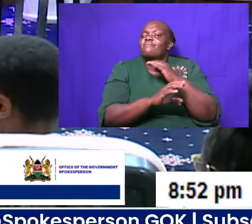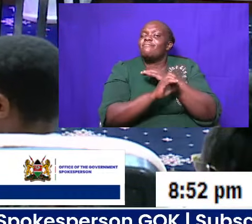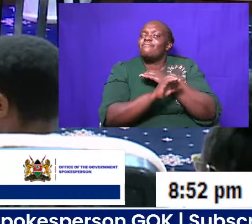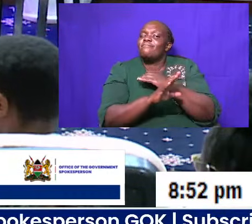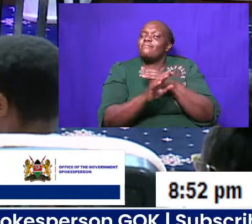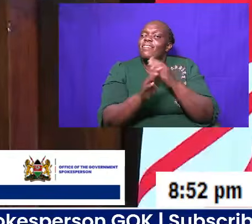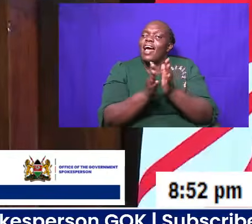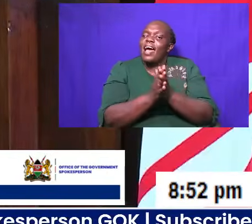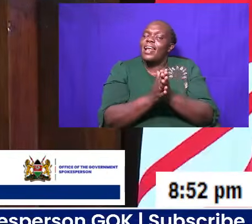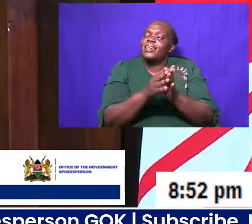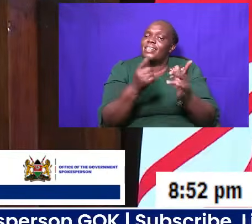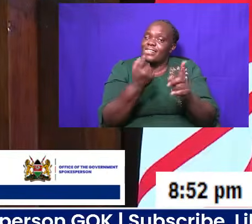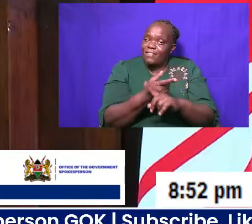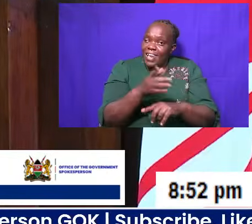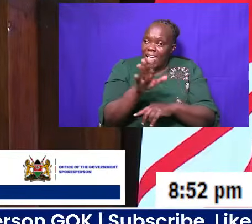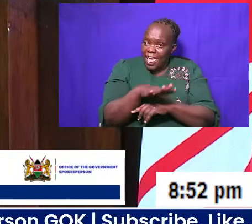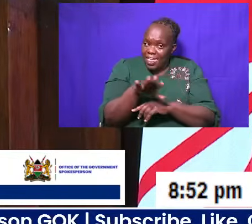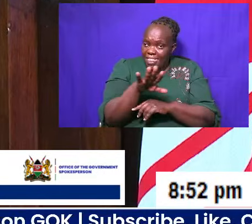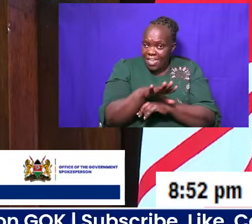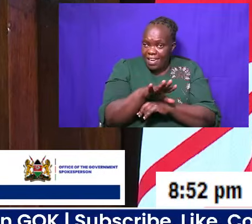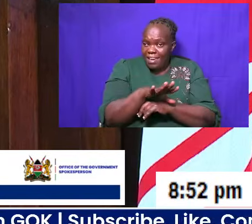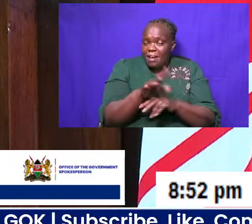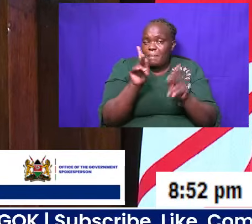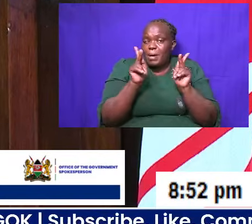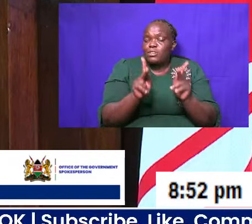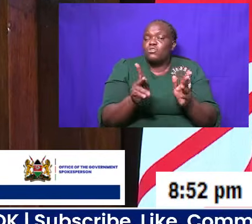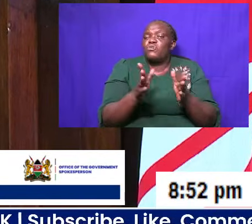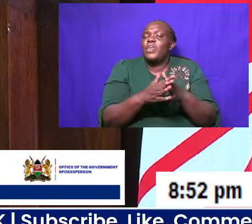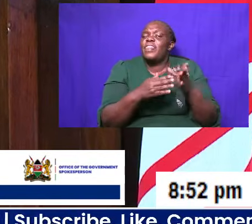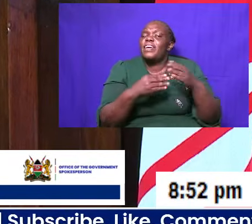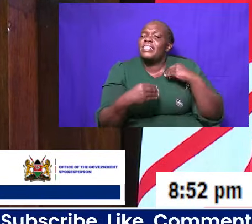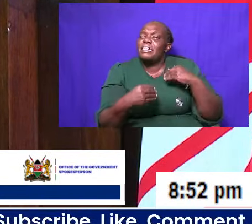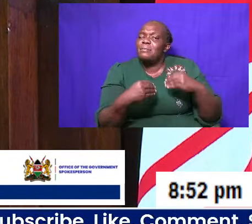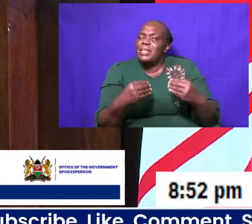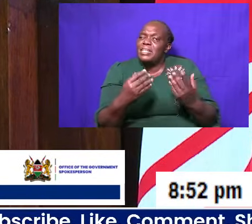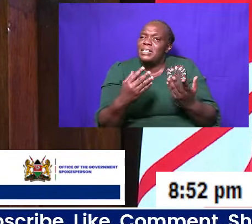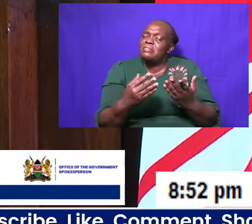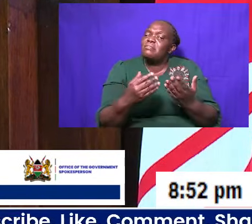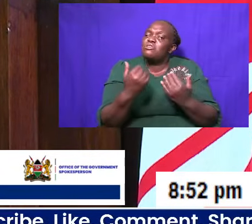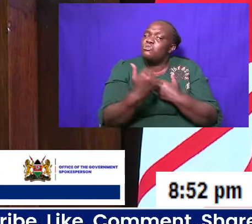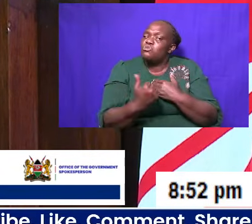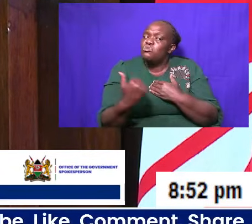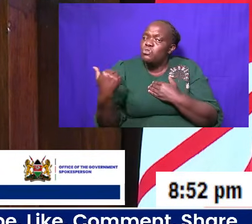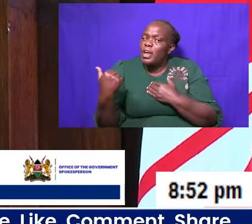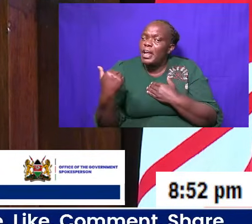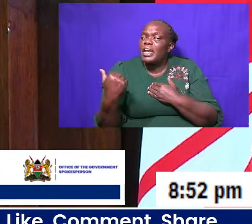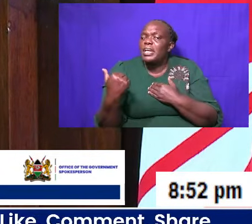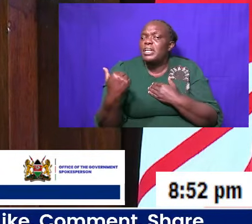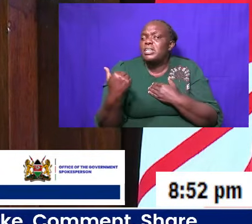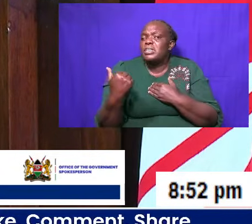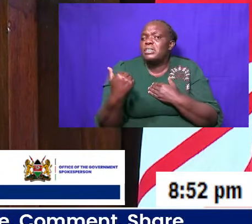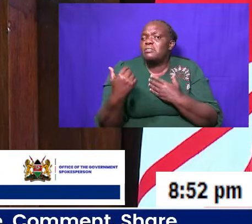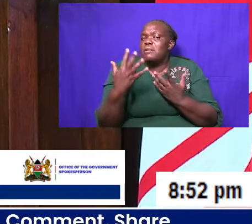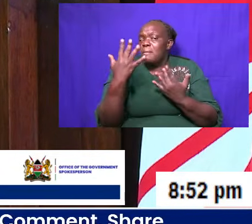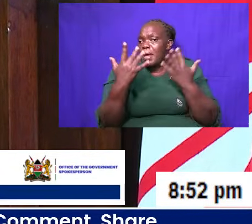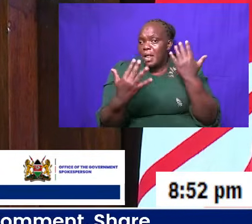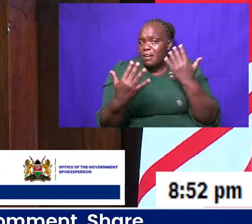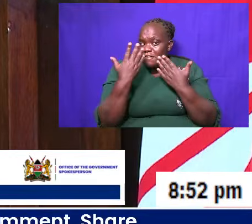related to matters of, you know, persons with disability. When children were burnt